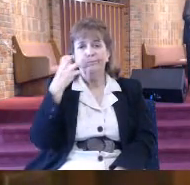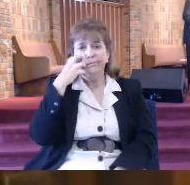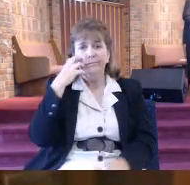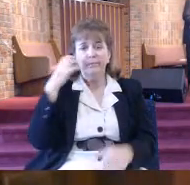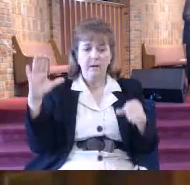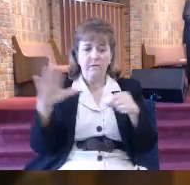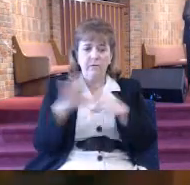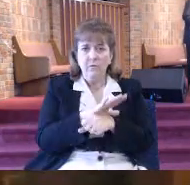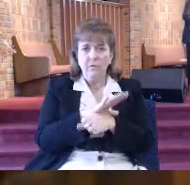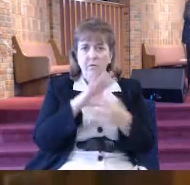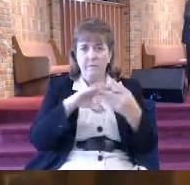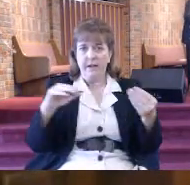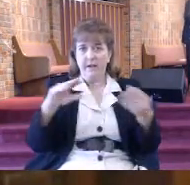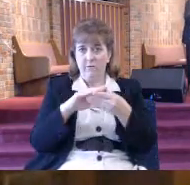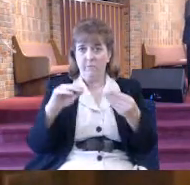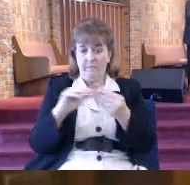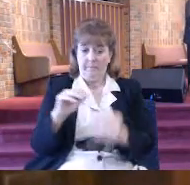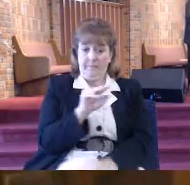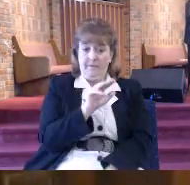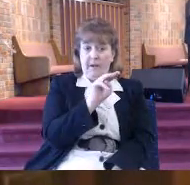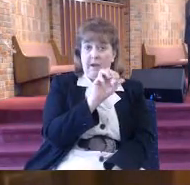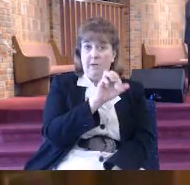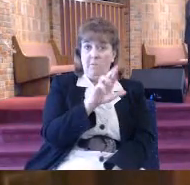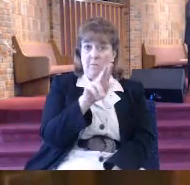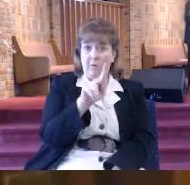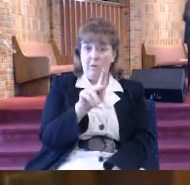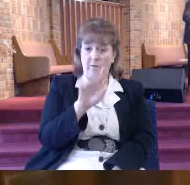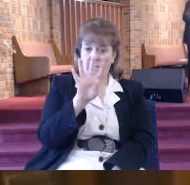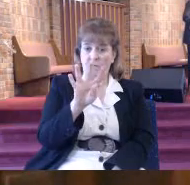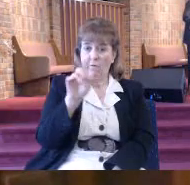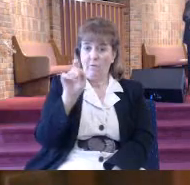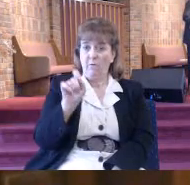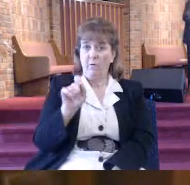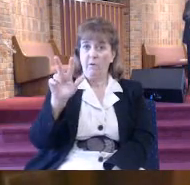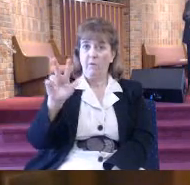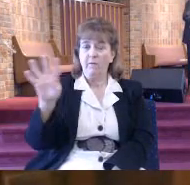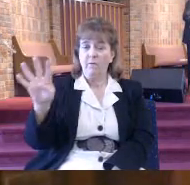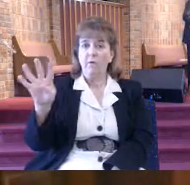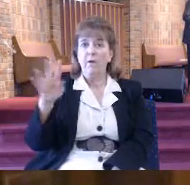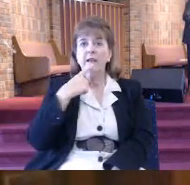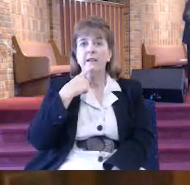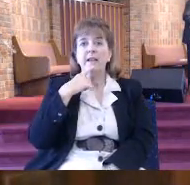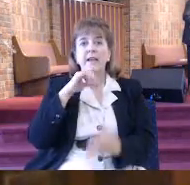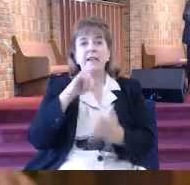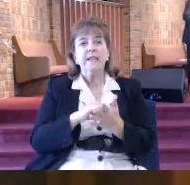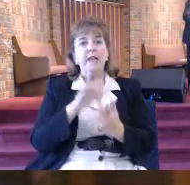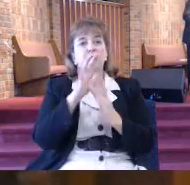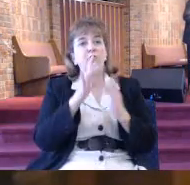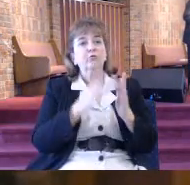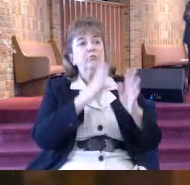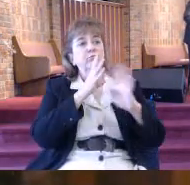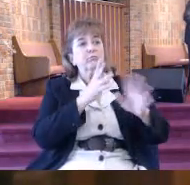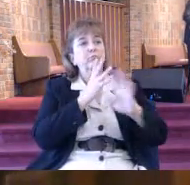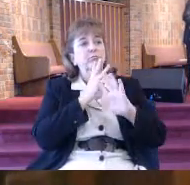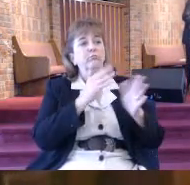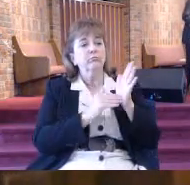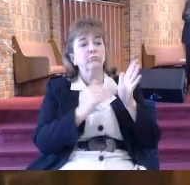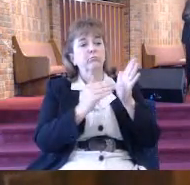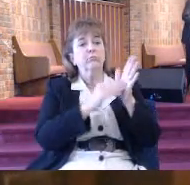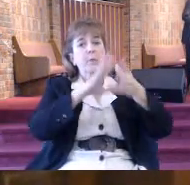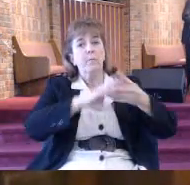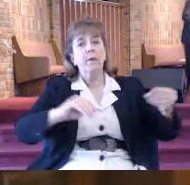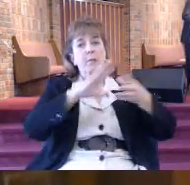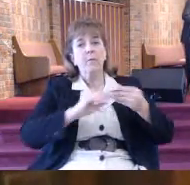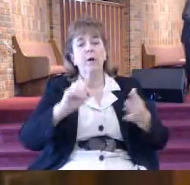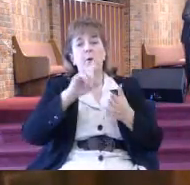4, the 33rd verse says, "And with many such parables he spoke the word to them, as they were able to hear